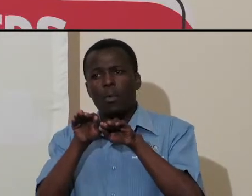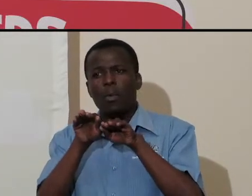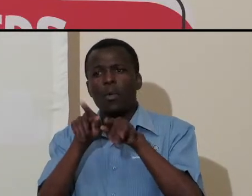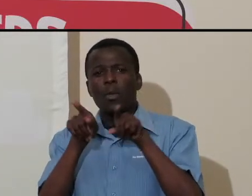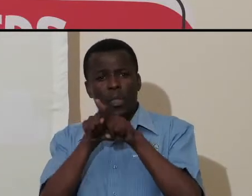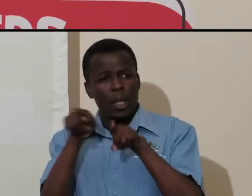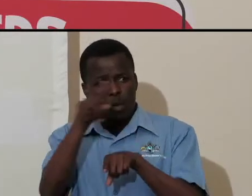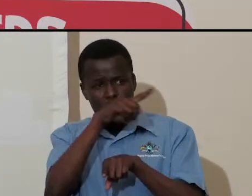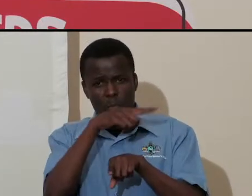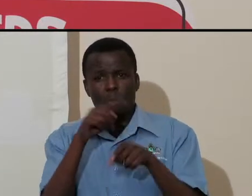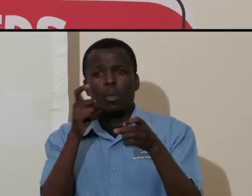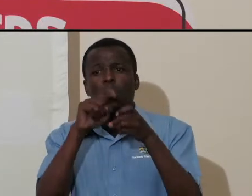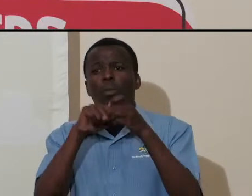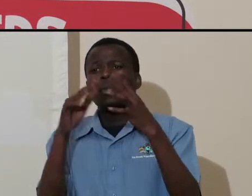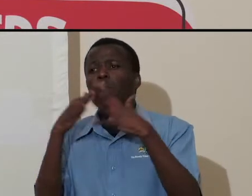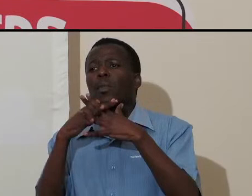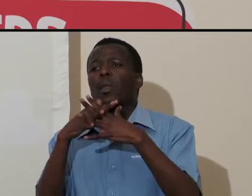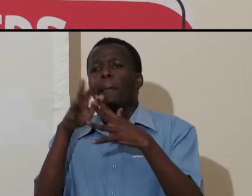present here today.